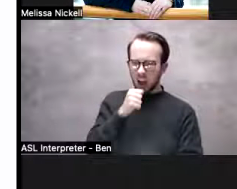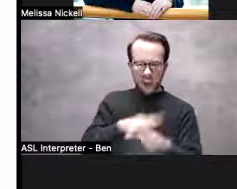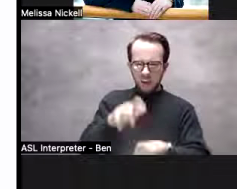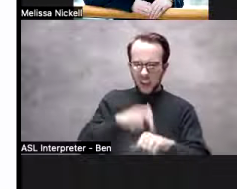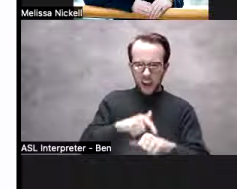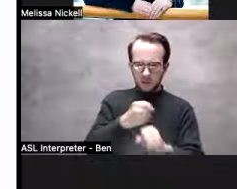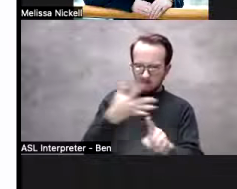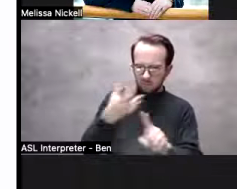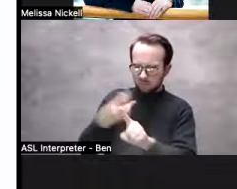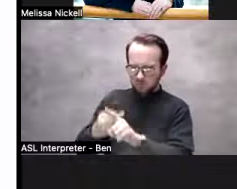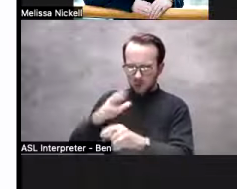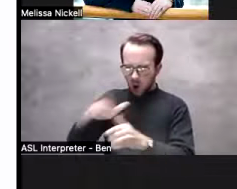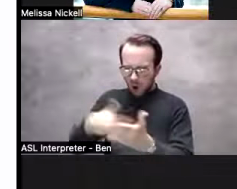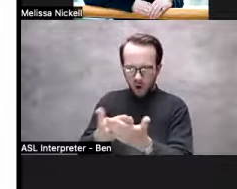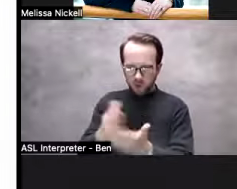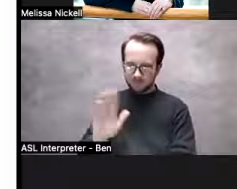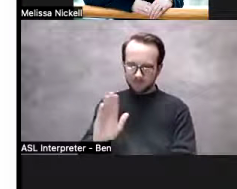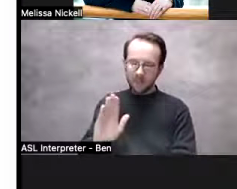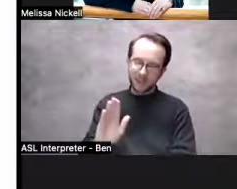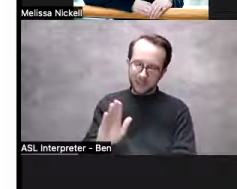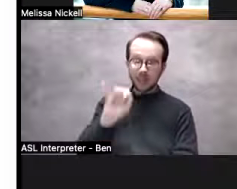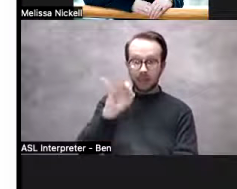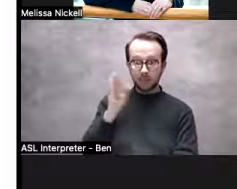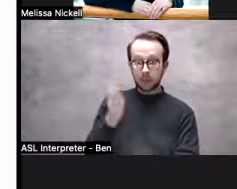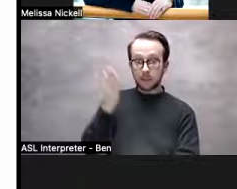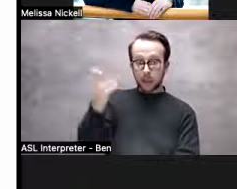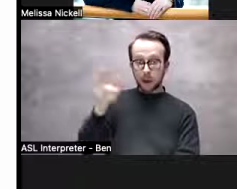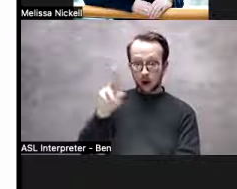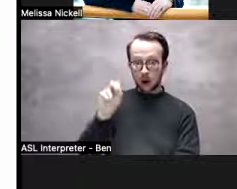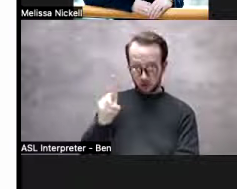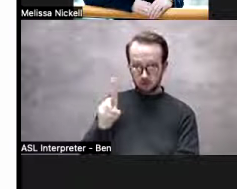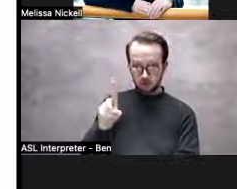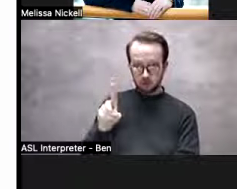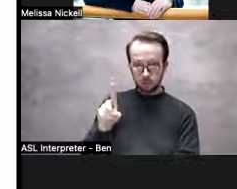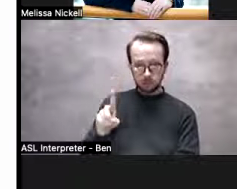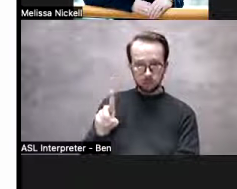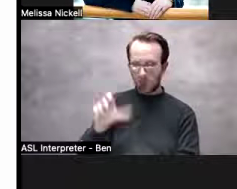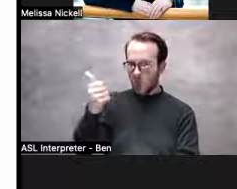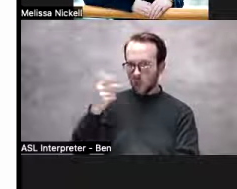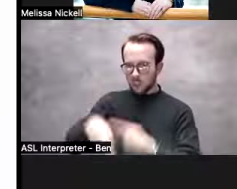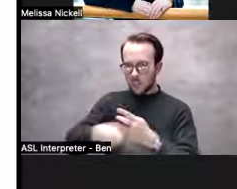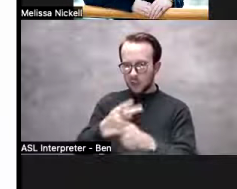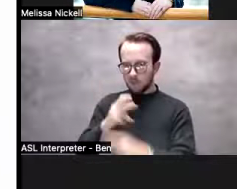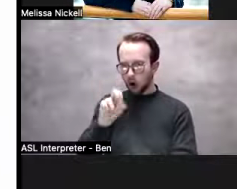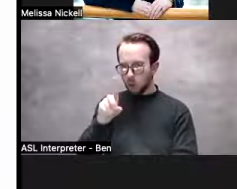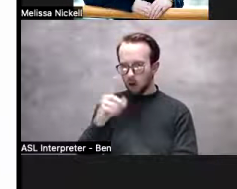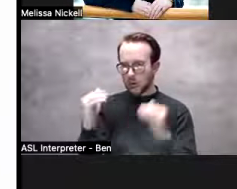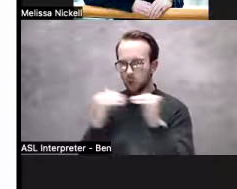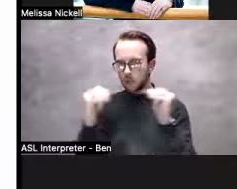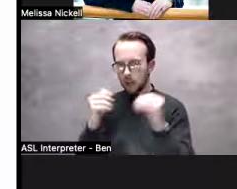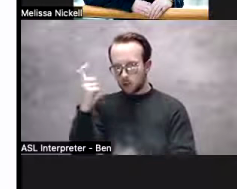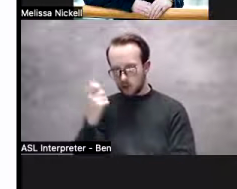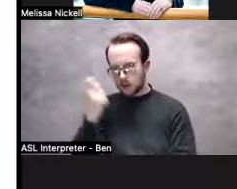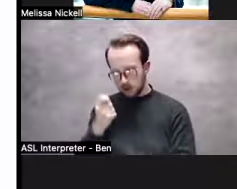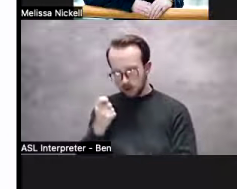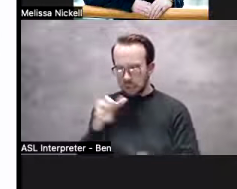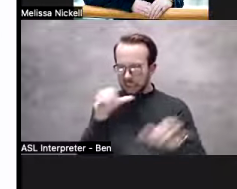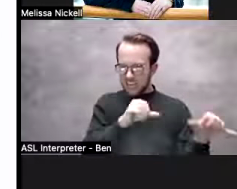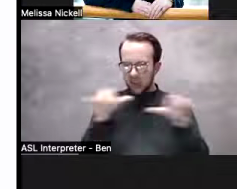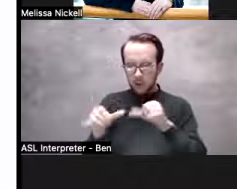today. But if you're submitting an R01 or any of the other R01 equivalent grants, you may qualify